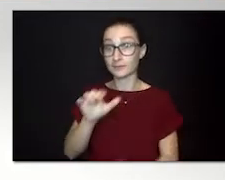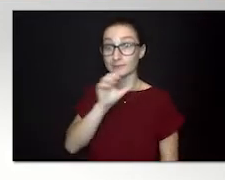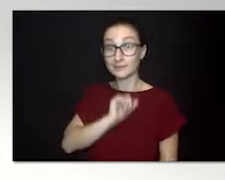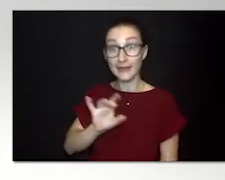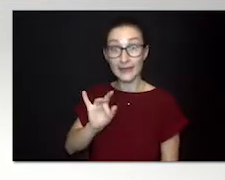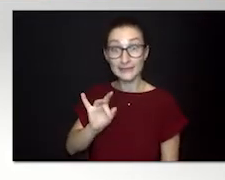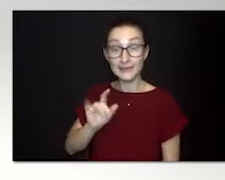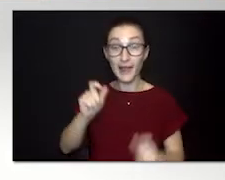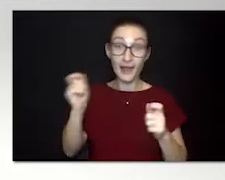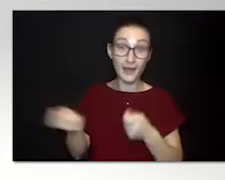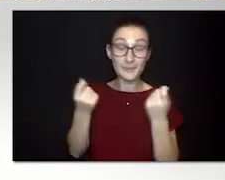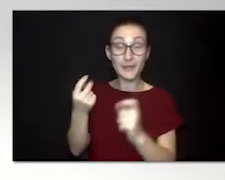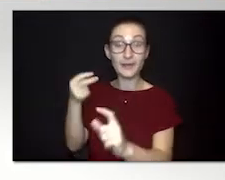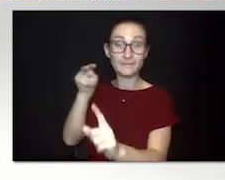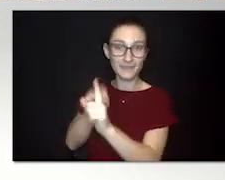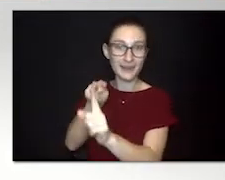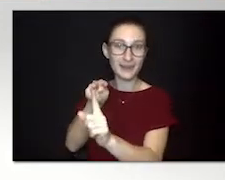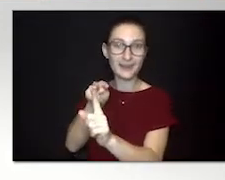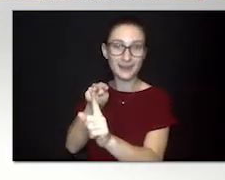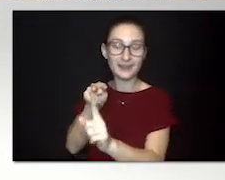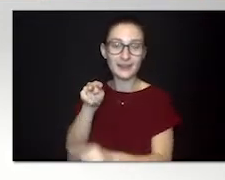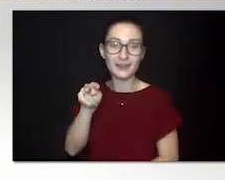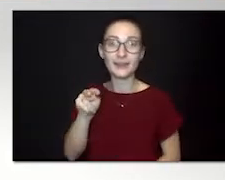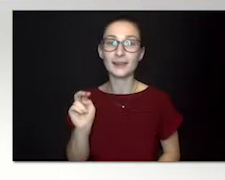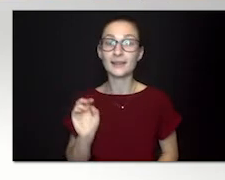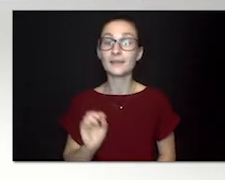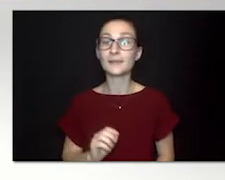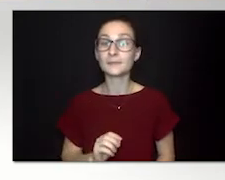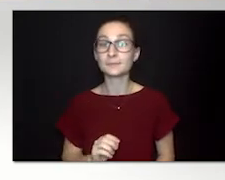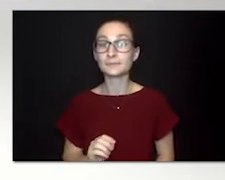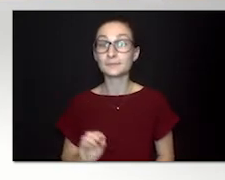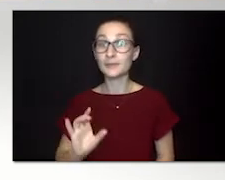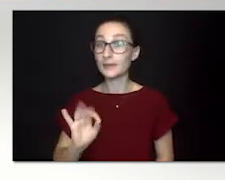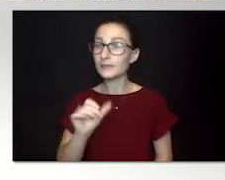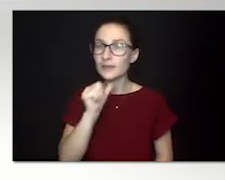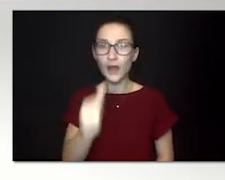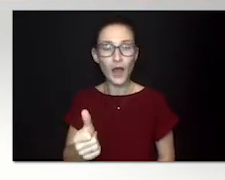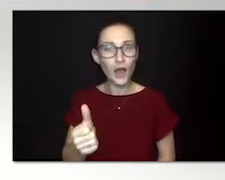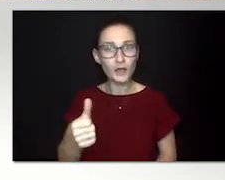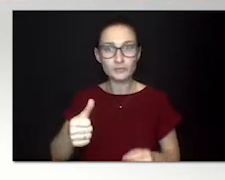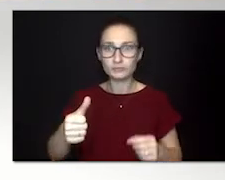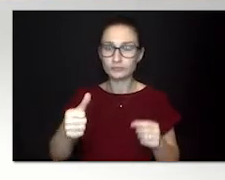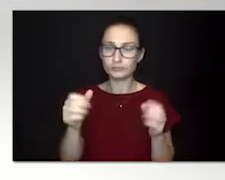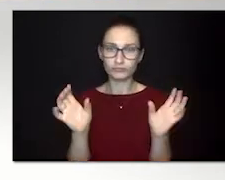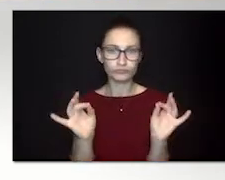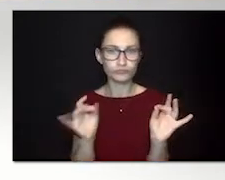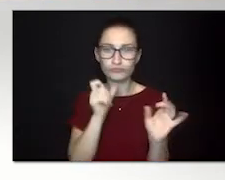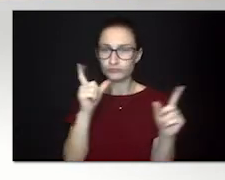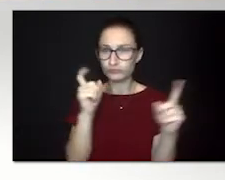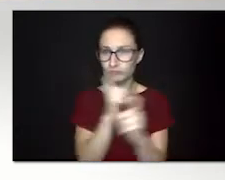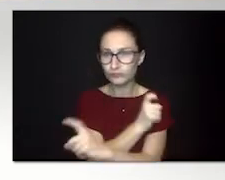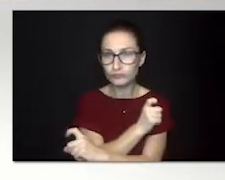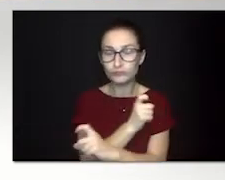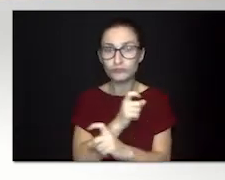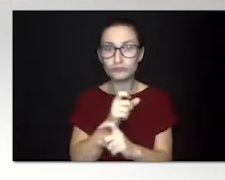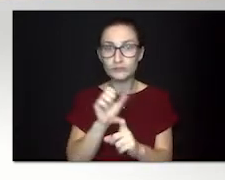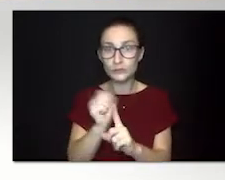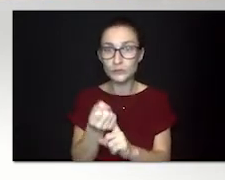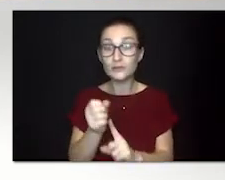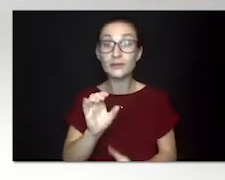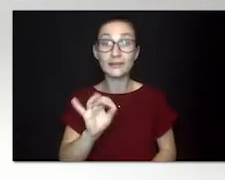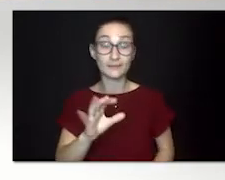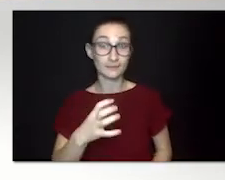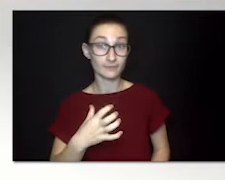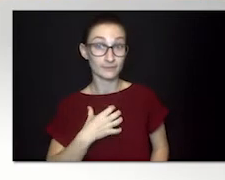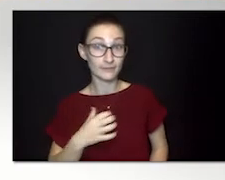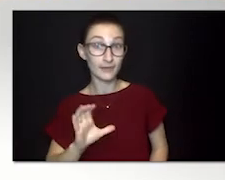when they turn 18. And the courts can, if it's an uncontested guardian advocacy, they can be moved through fairly quickly. It's something